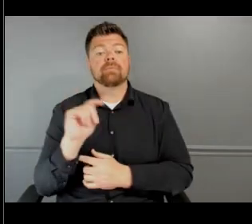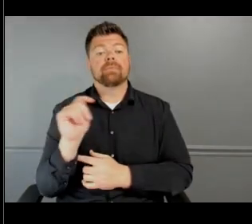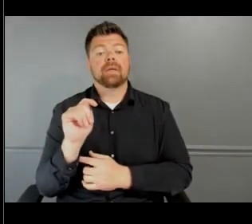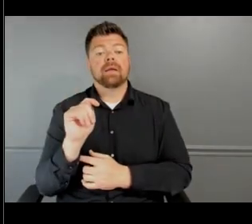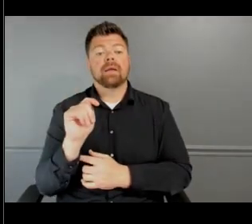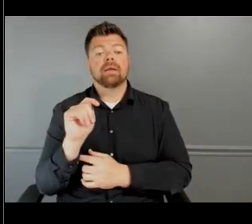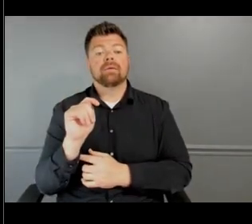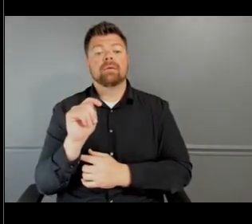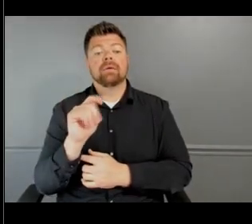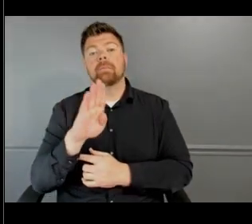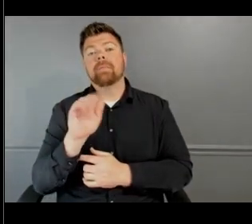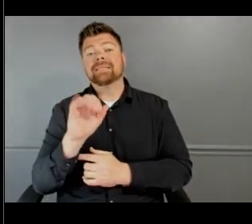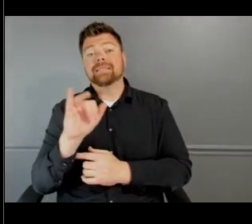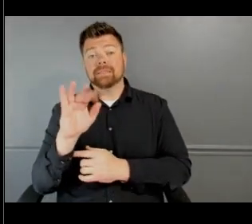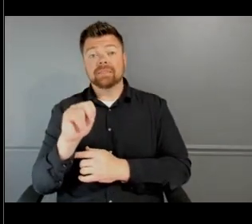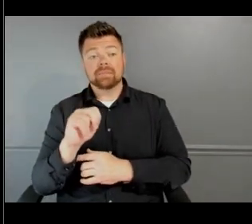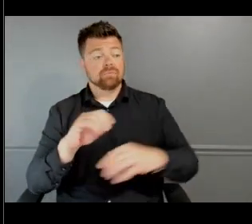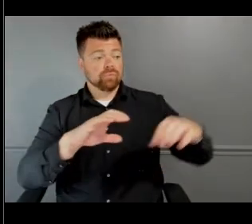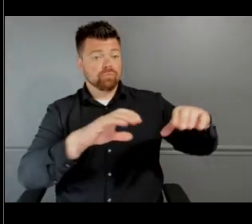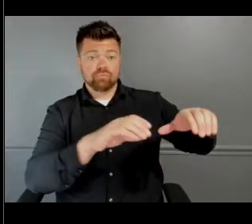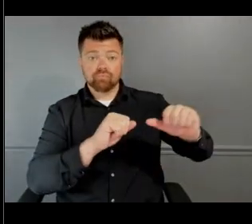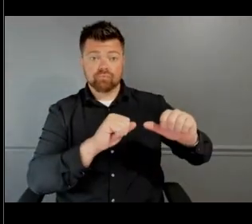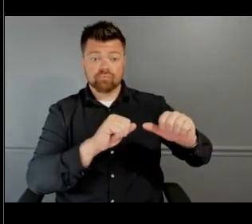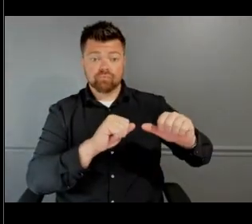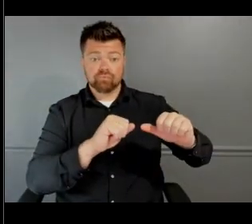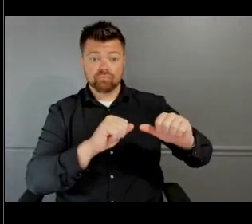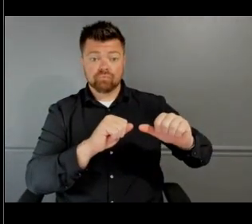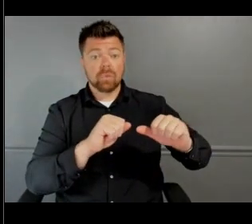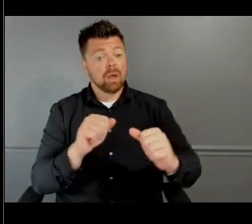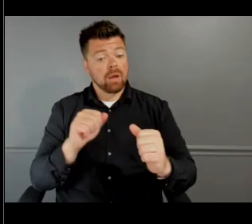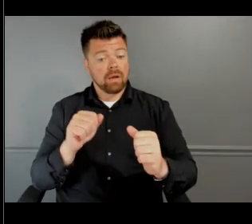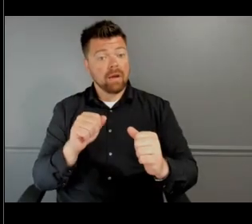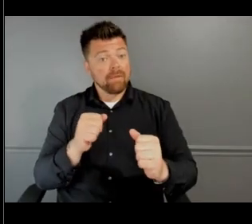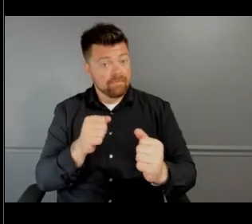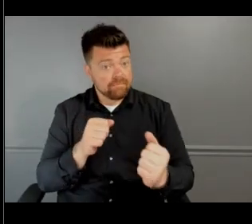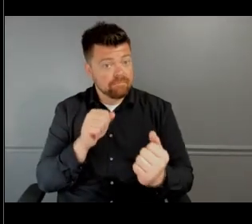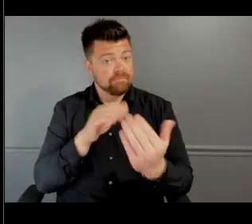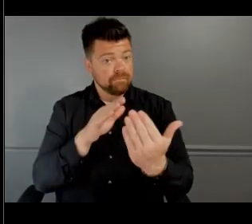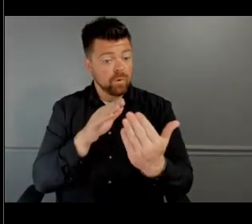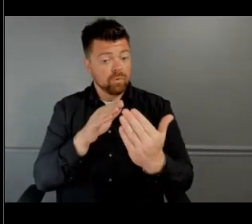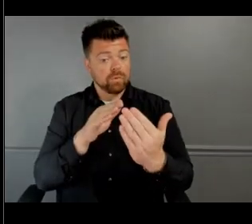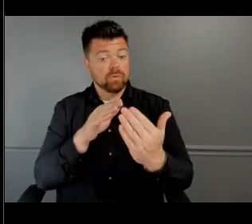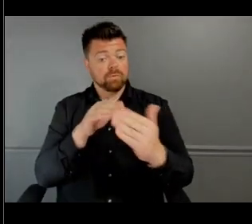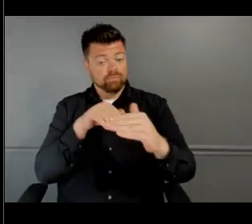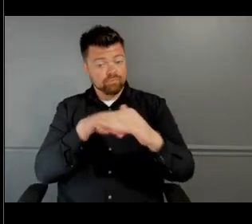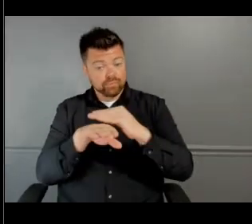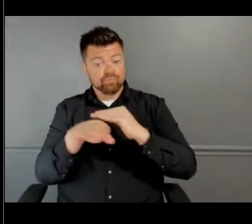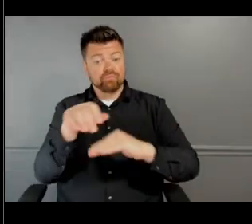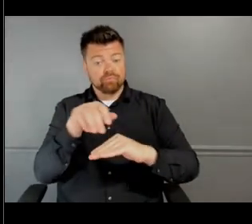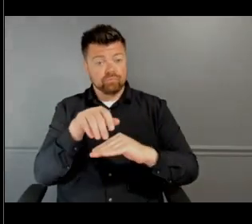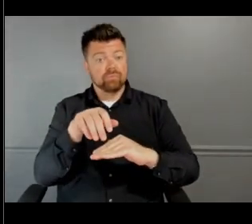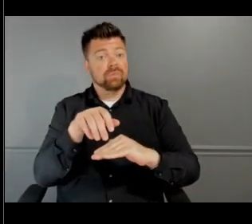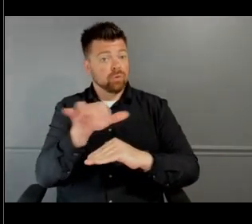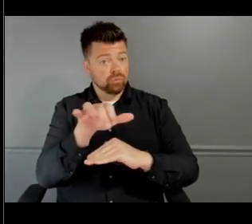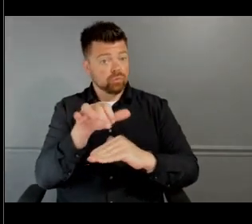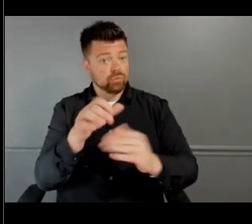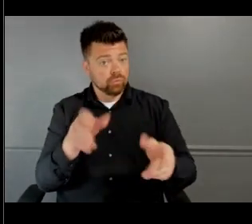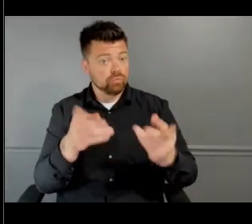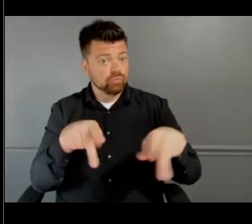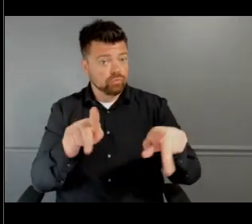basin. A forward approach to lavatories is also allowed.